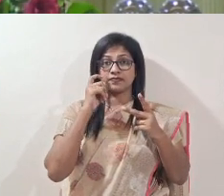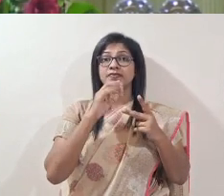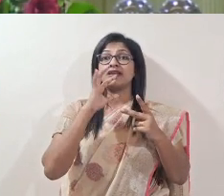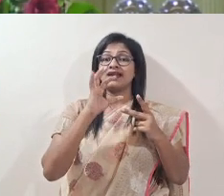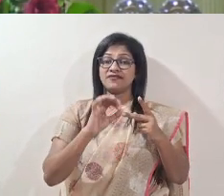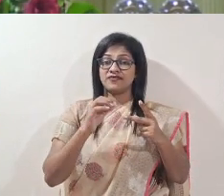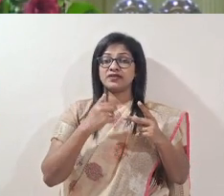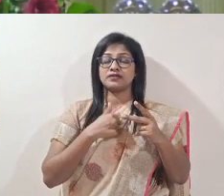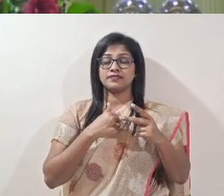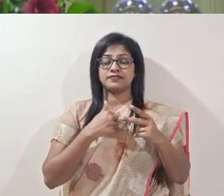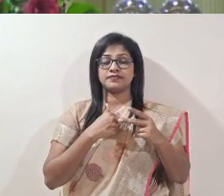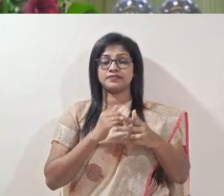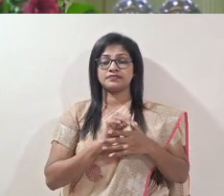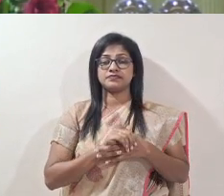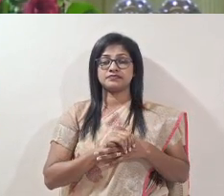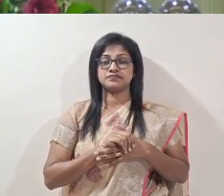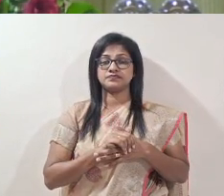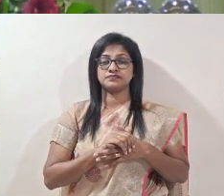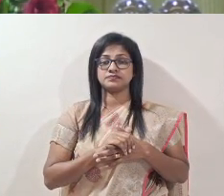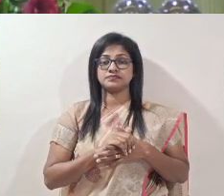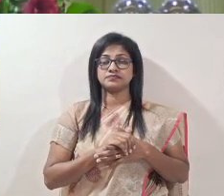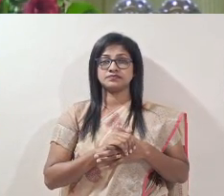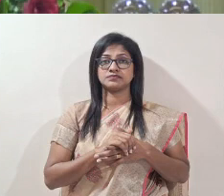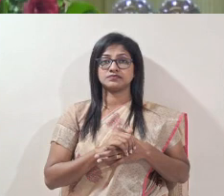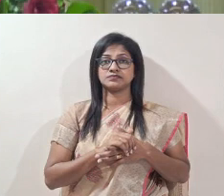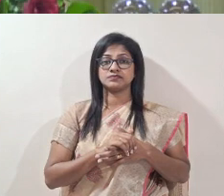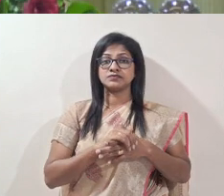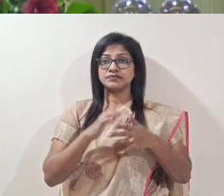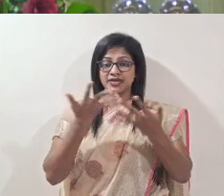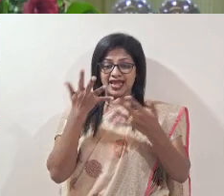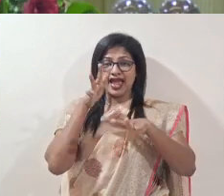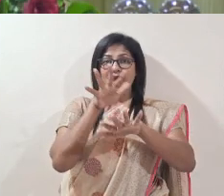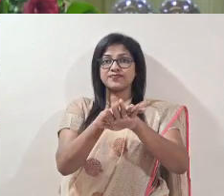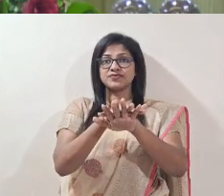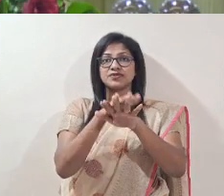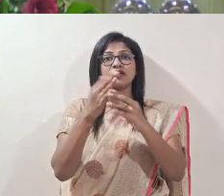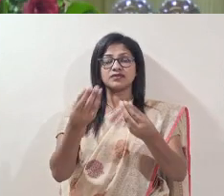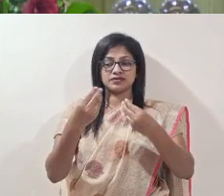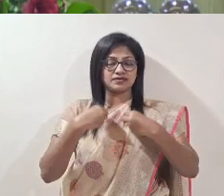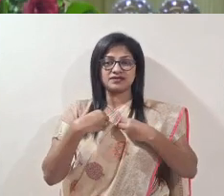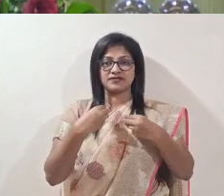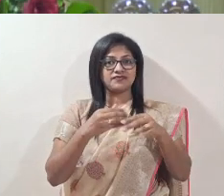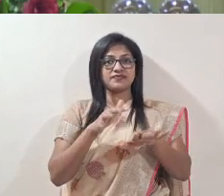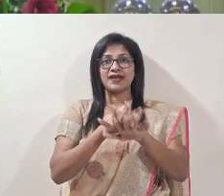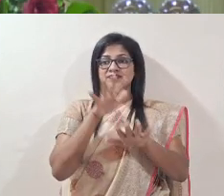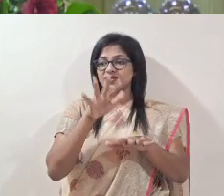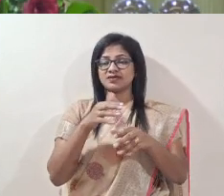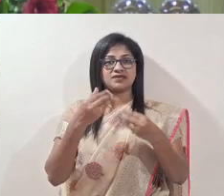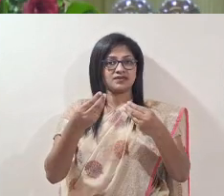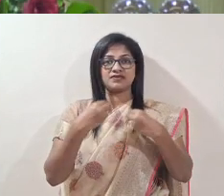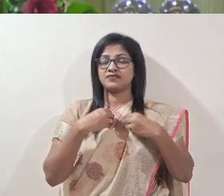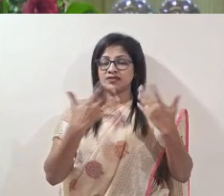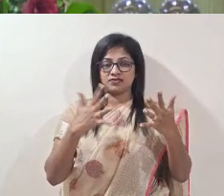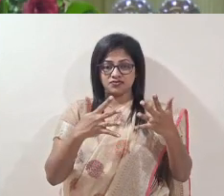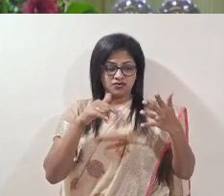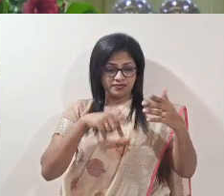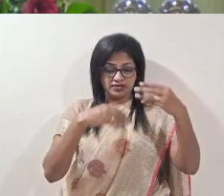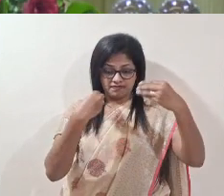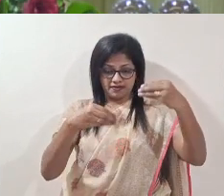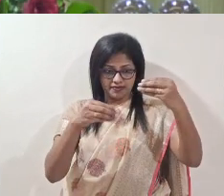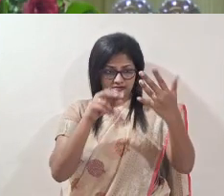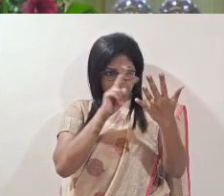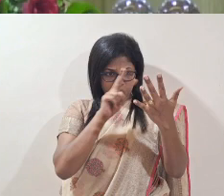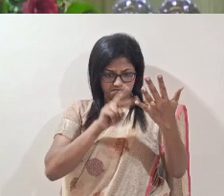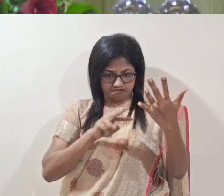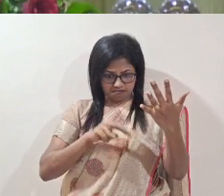in fact, I have not been provided with the abstracts. But anyway, all the papers looks to be